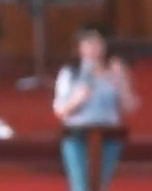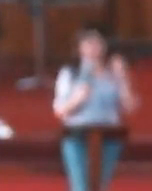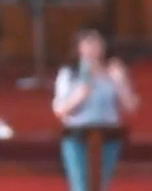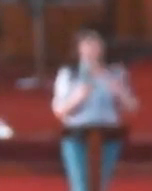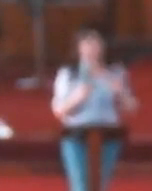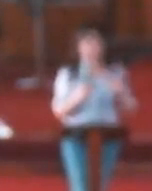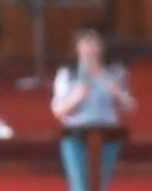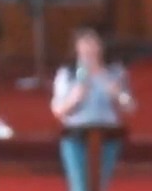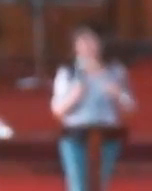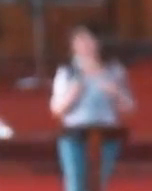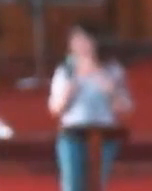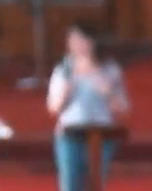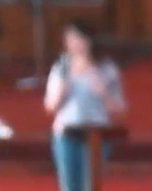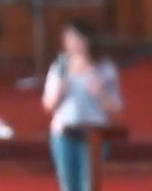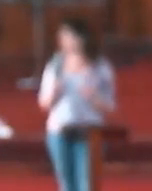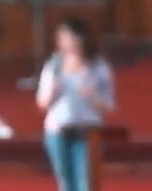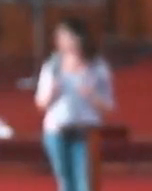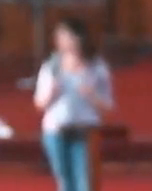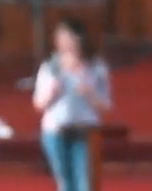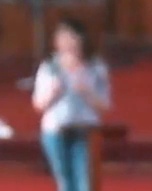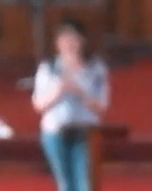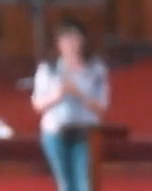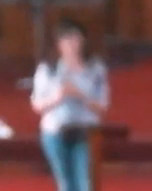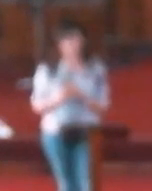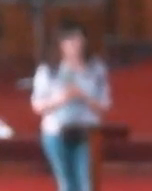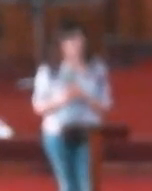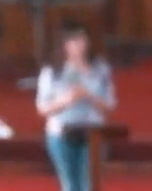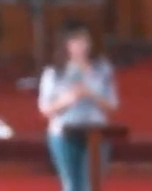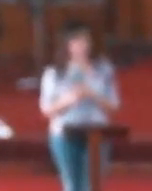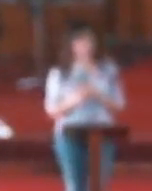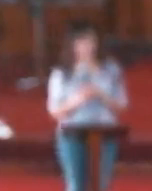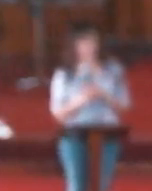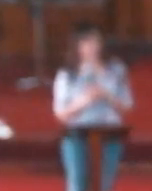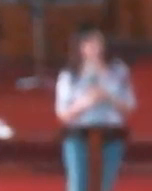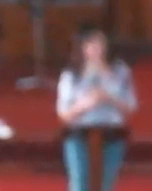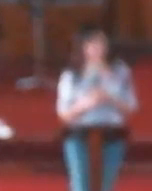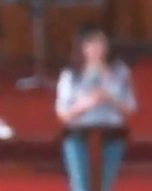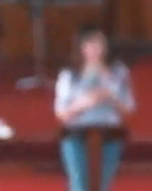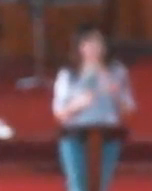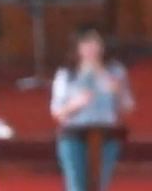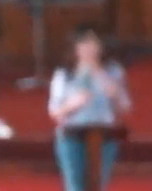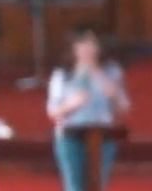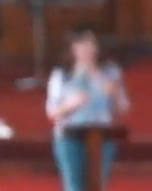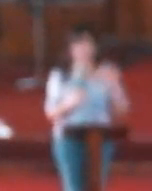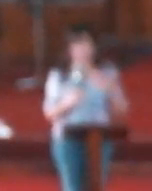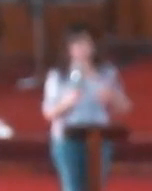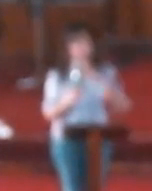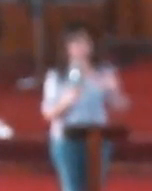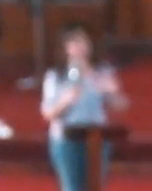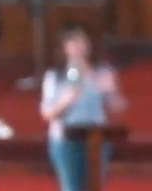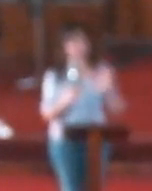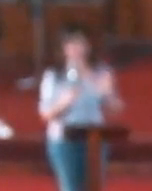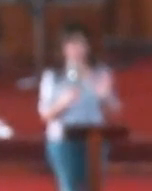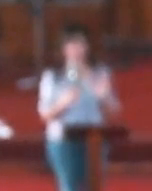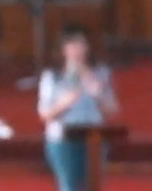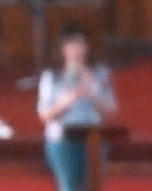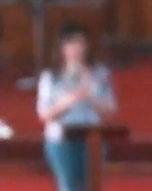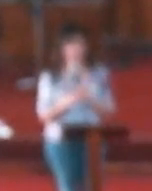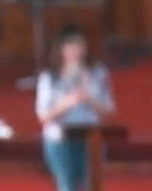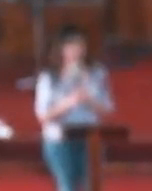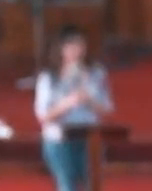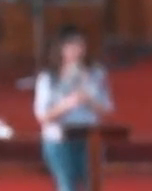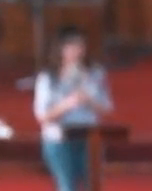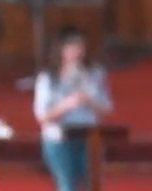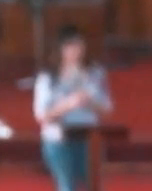life, was from the Lord, not Elijah. Vino a través del profeta Elías, eso sí. It came through the prophet Elijah,